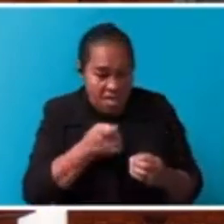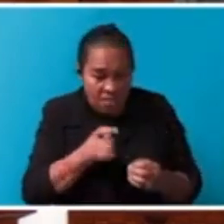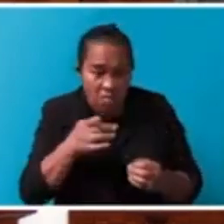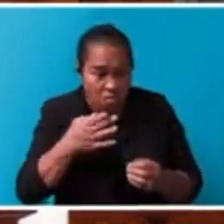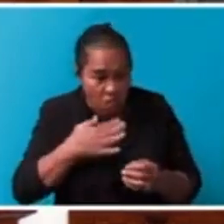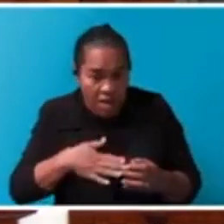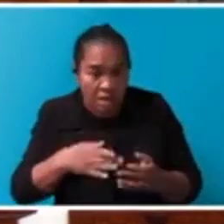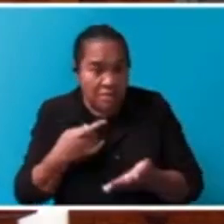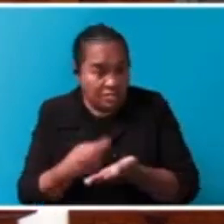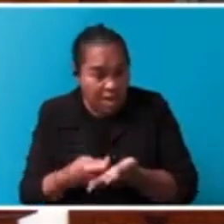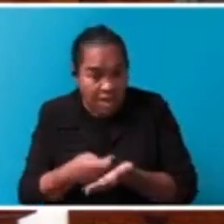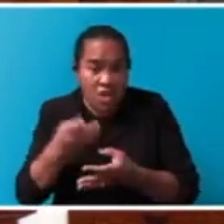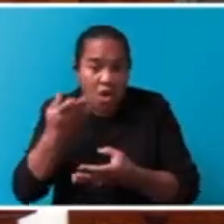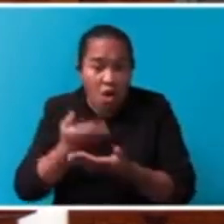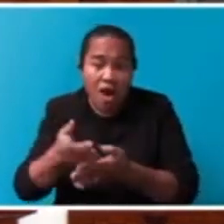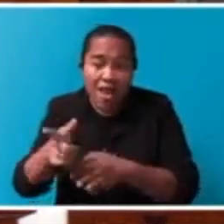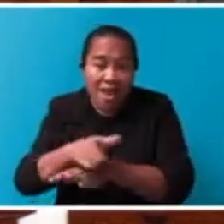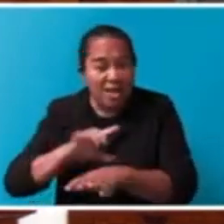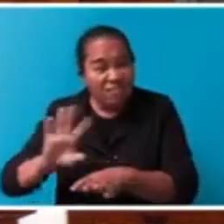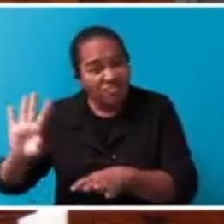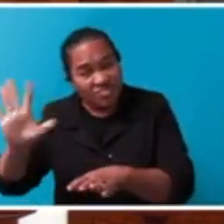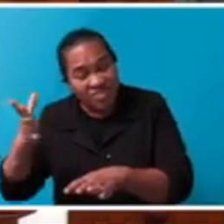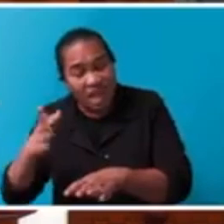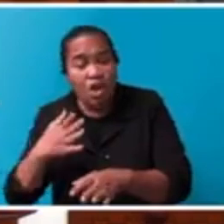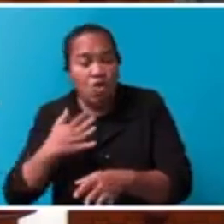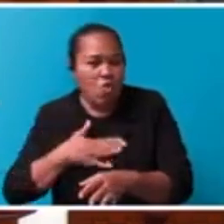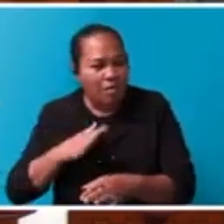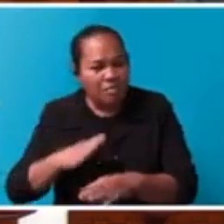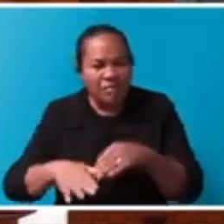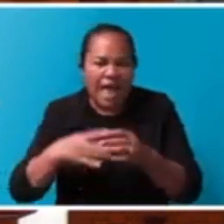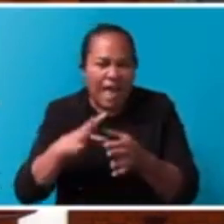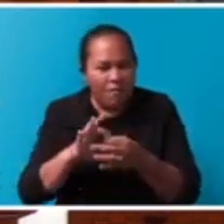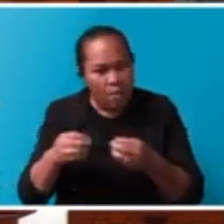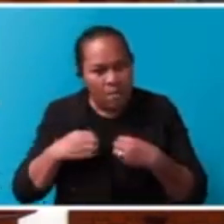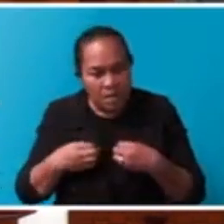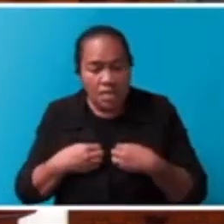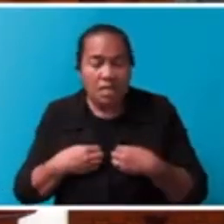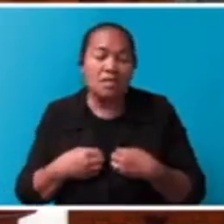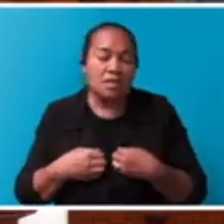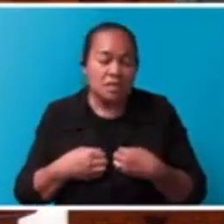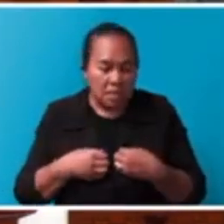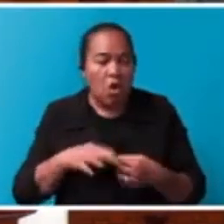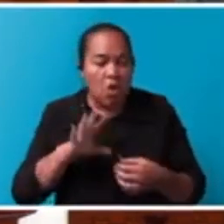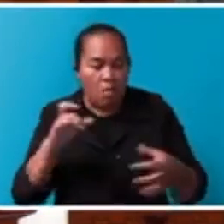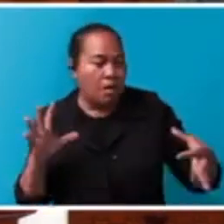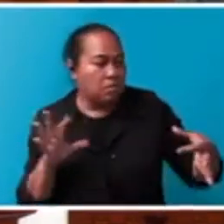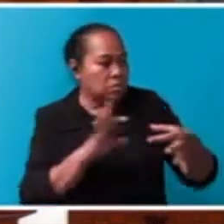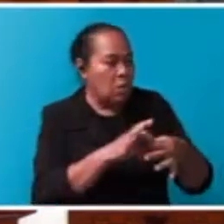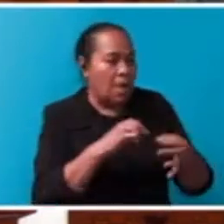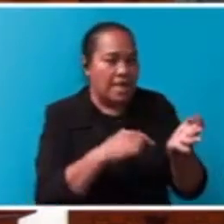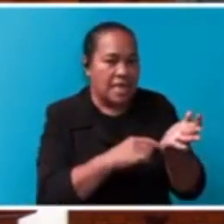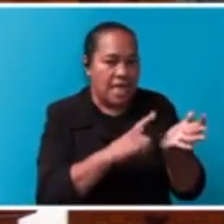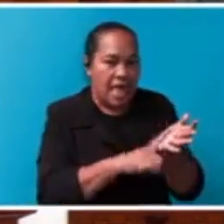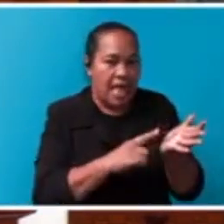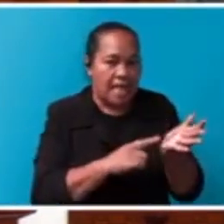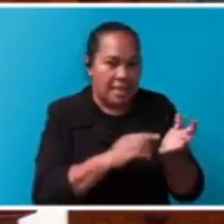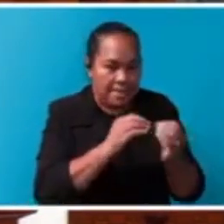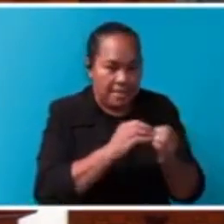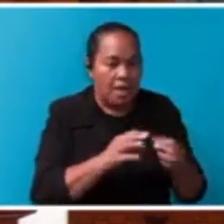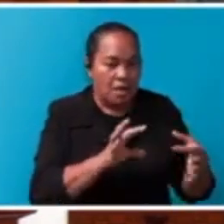lease. In regards to eviction, the current government